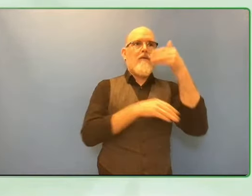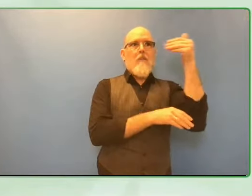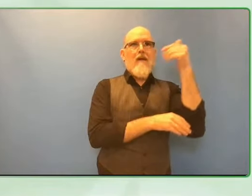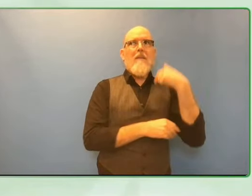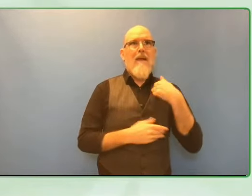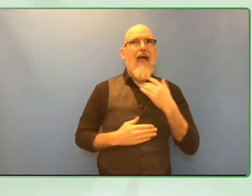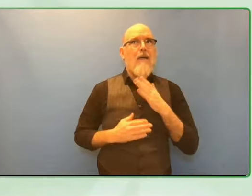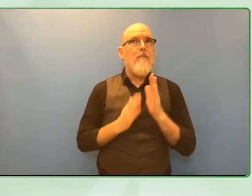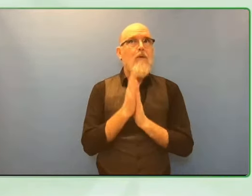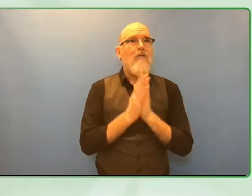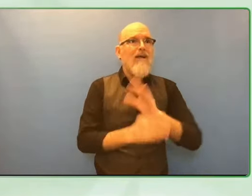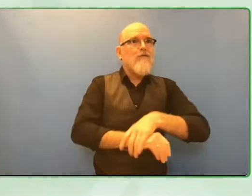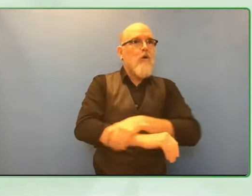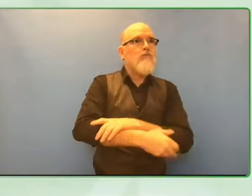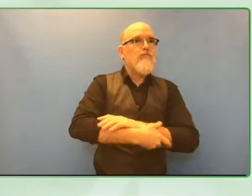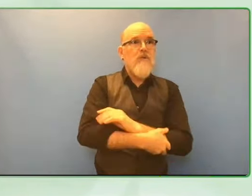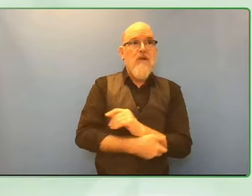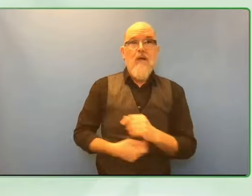job.